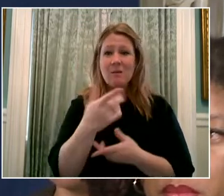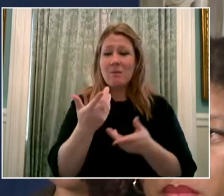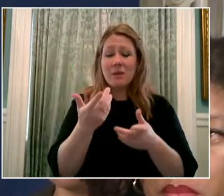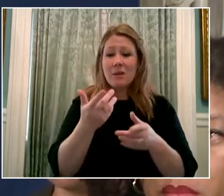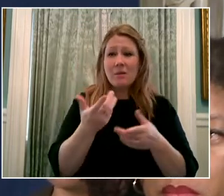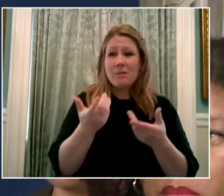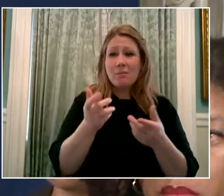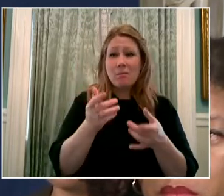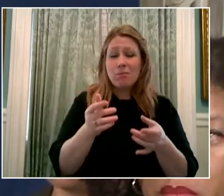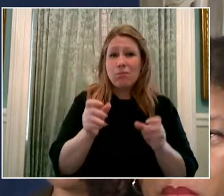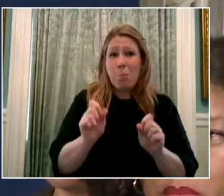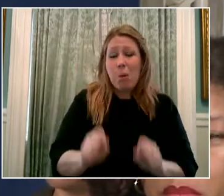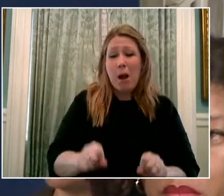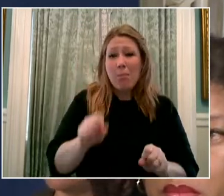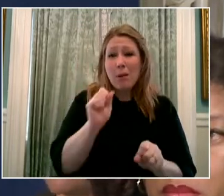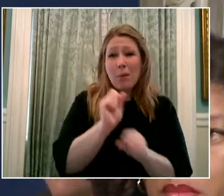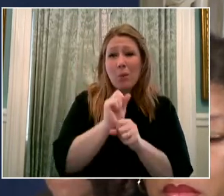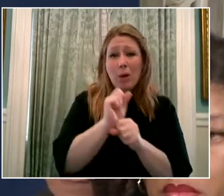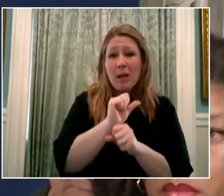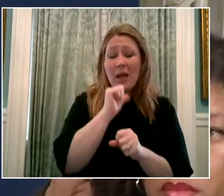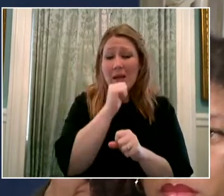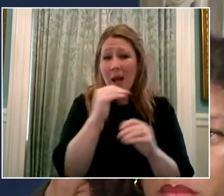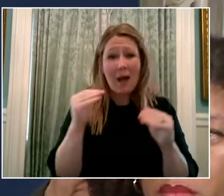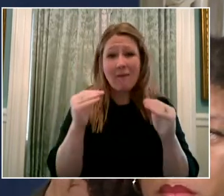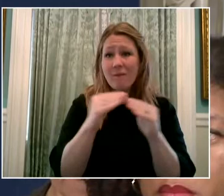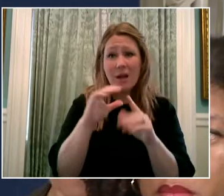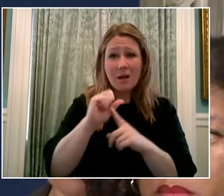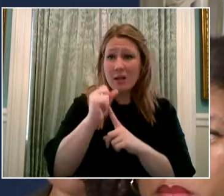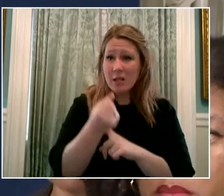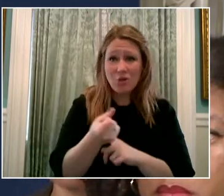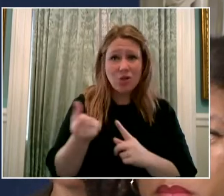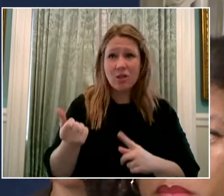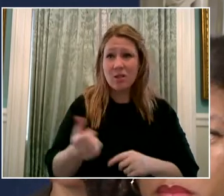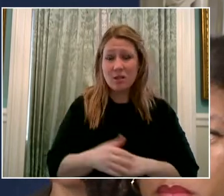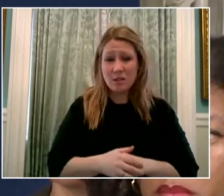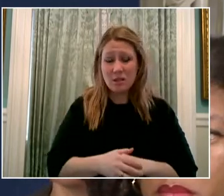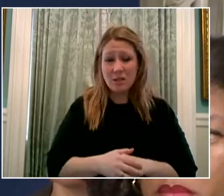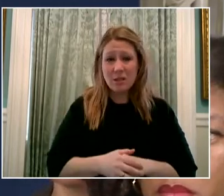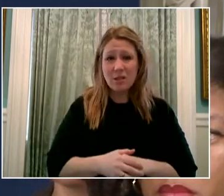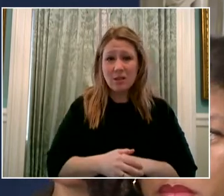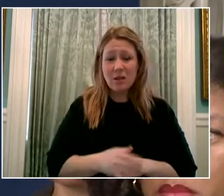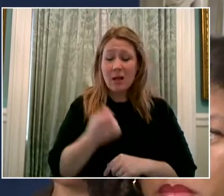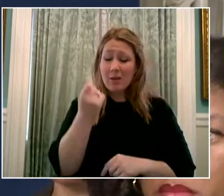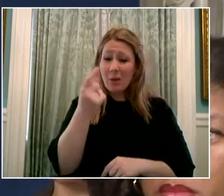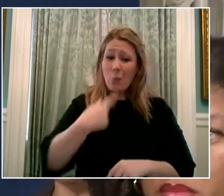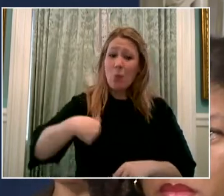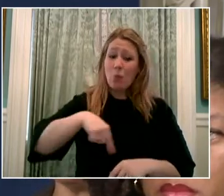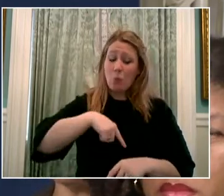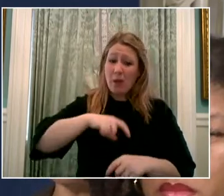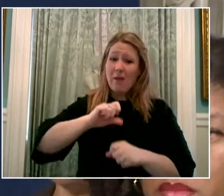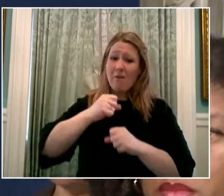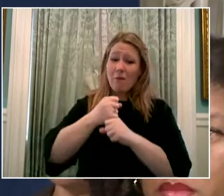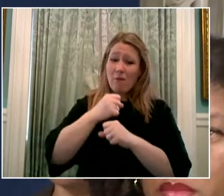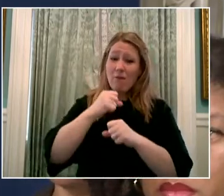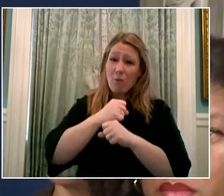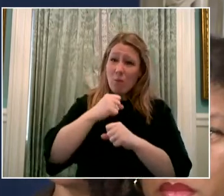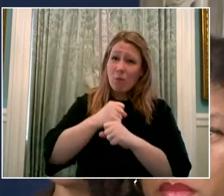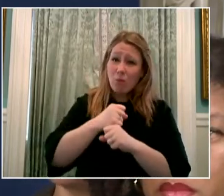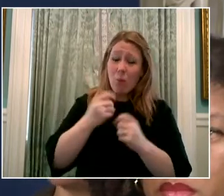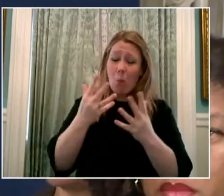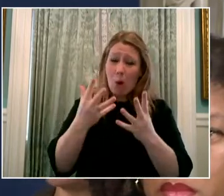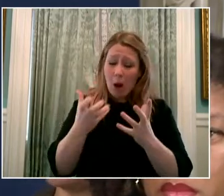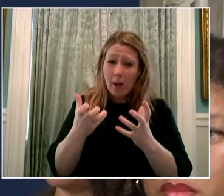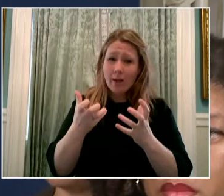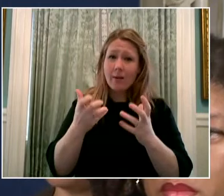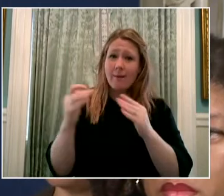conditions that are unfair, that we fought for to make sure we have fair working conditions. They may be working for less than minimum wage. So some